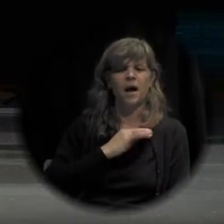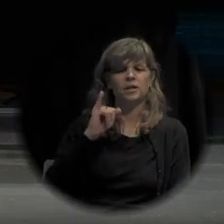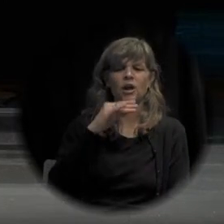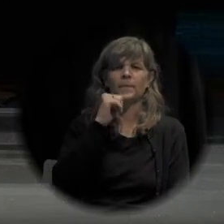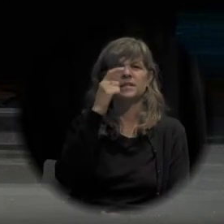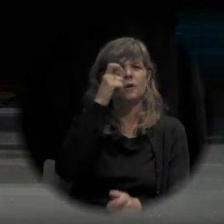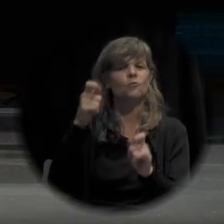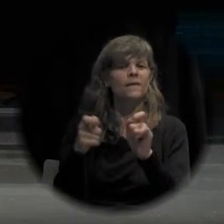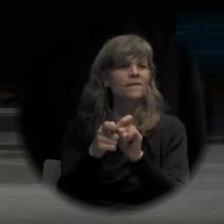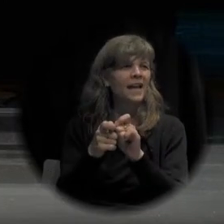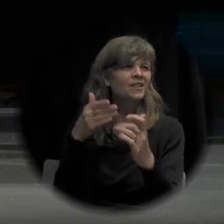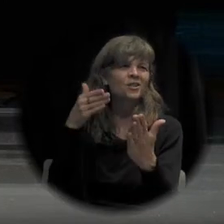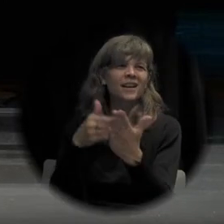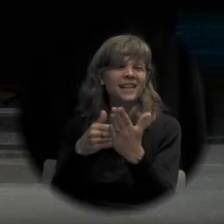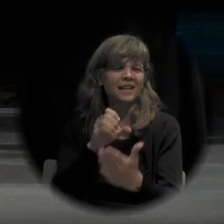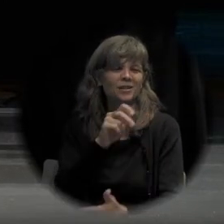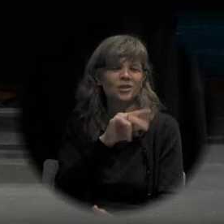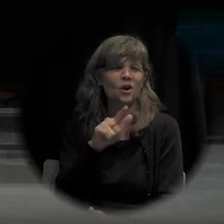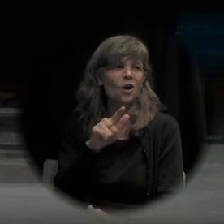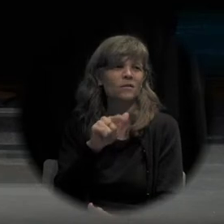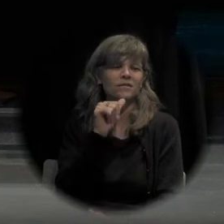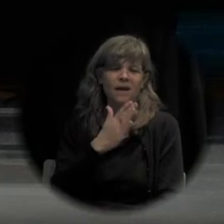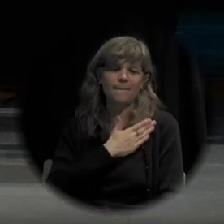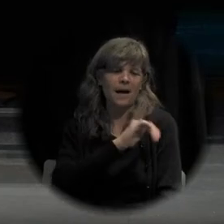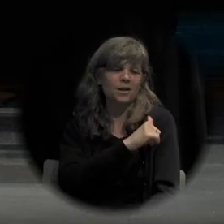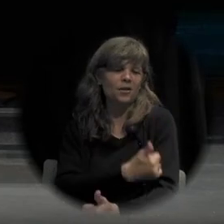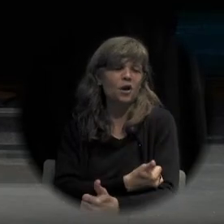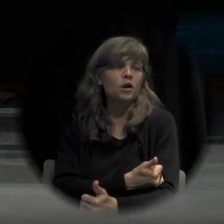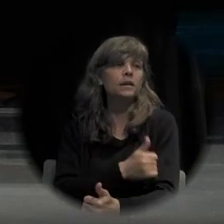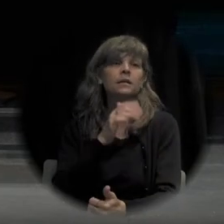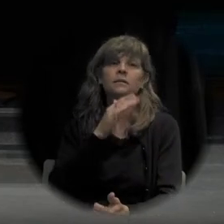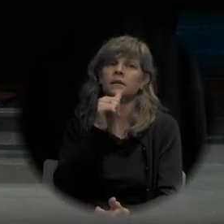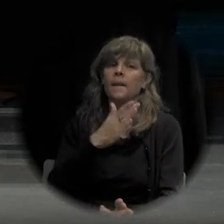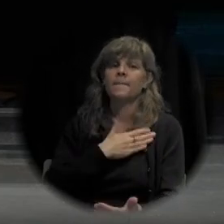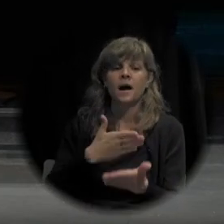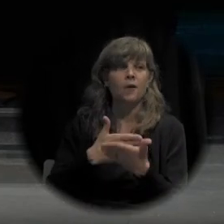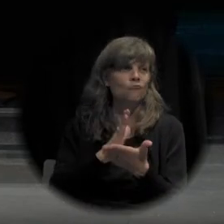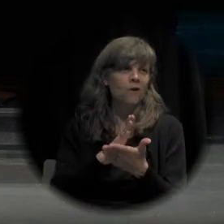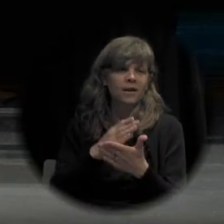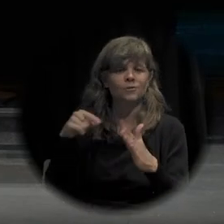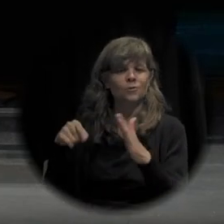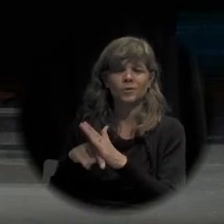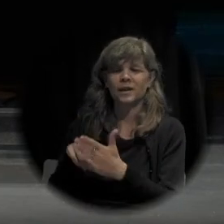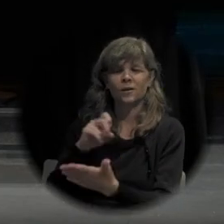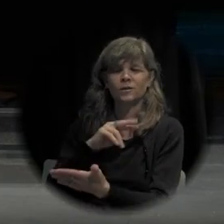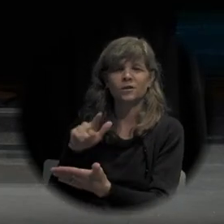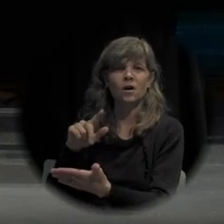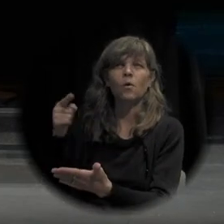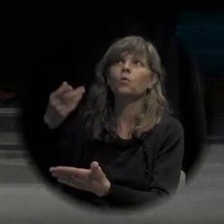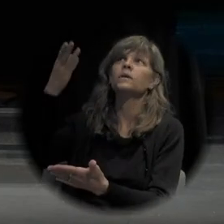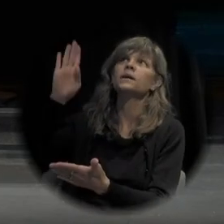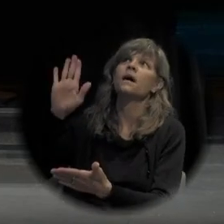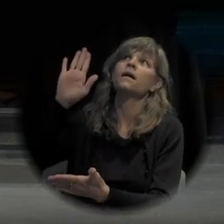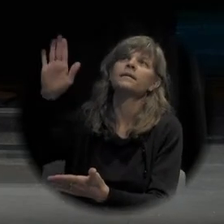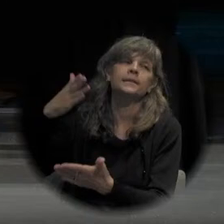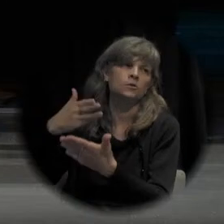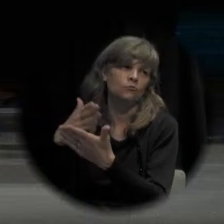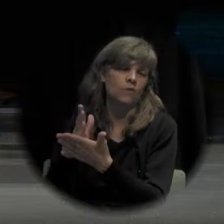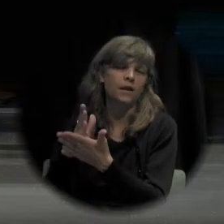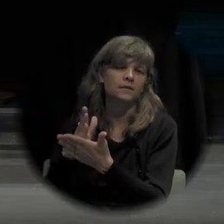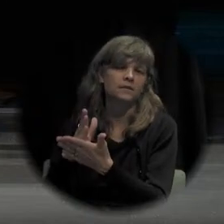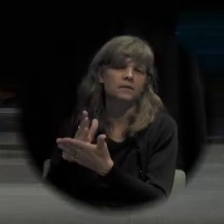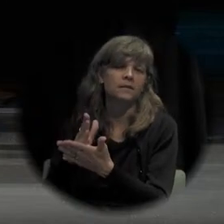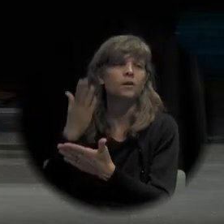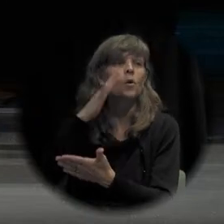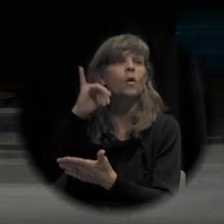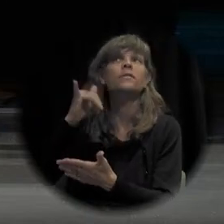have the responsibility, he doesn't have the authority, he doesn't have the right to take Saul's life and to take the kingship. Vengeance